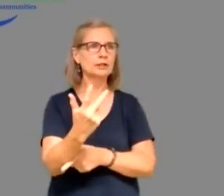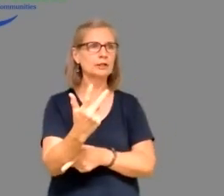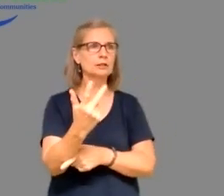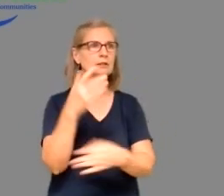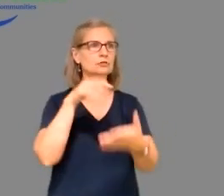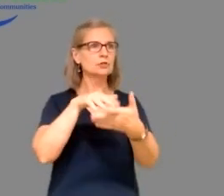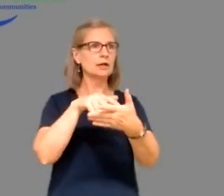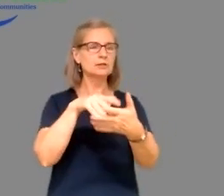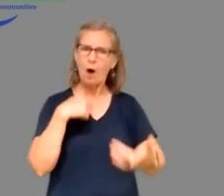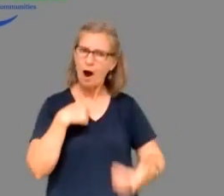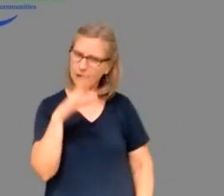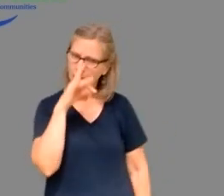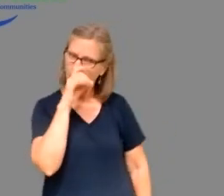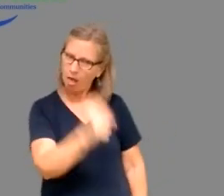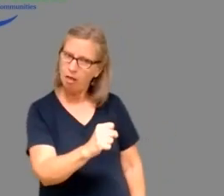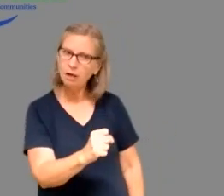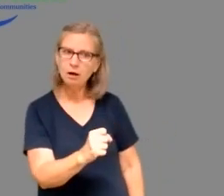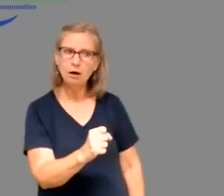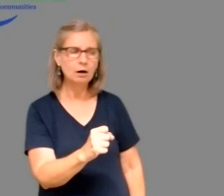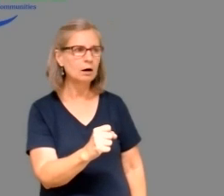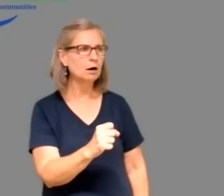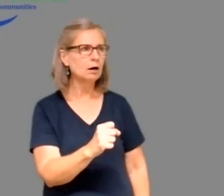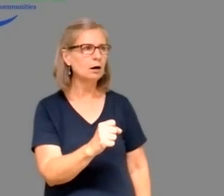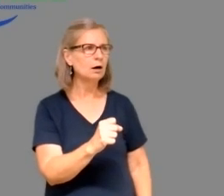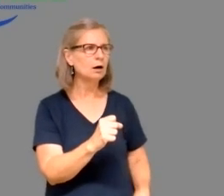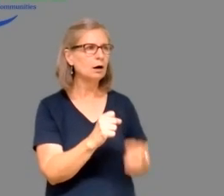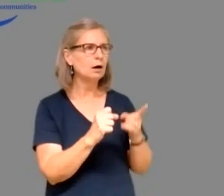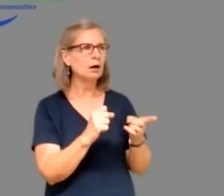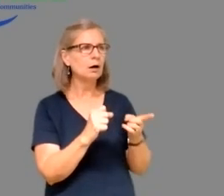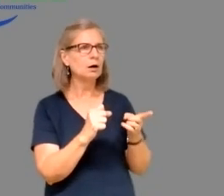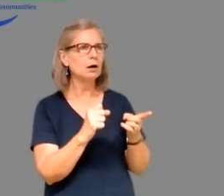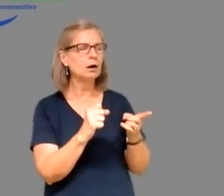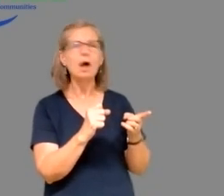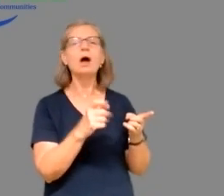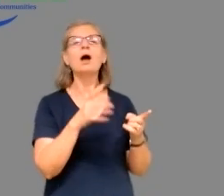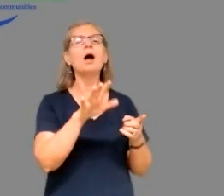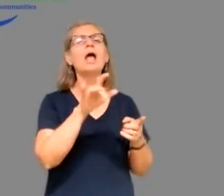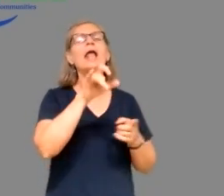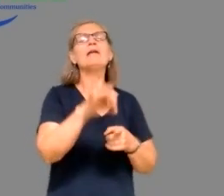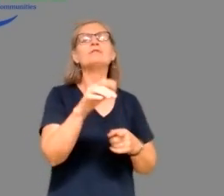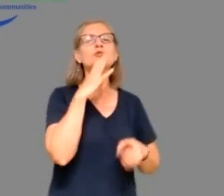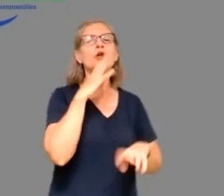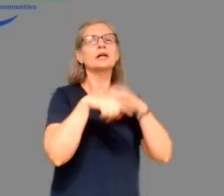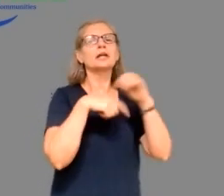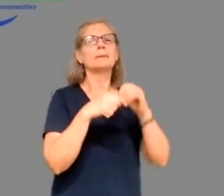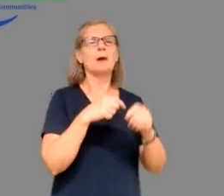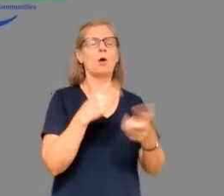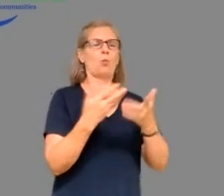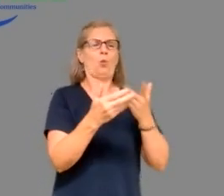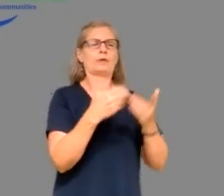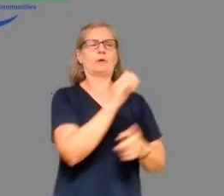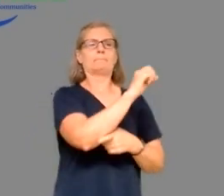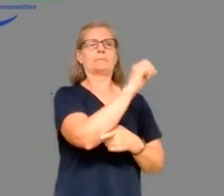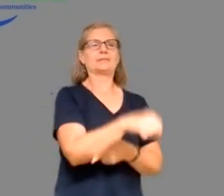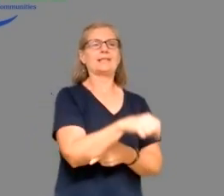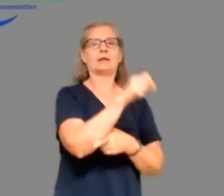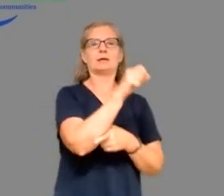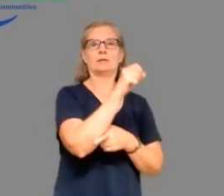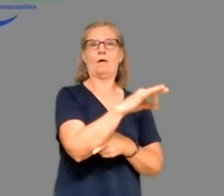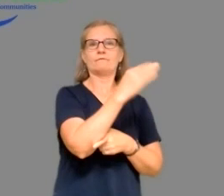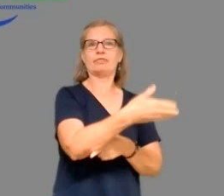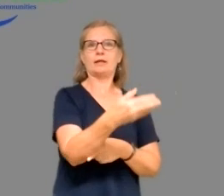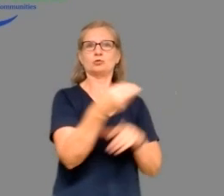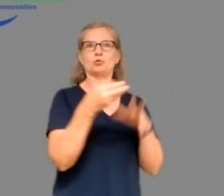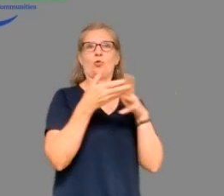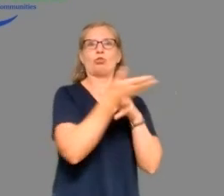I'm fascinated with the things that are being typed in here. But when we say X percentage of things being let through, what are we describing? Really? I'm guessing